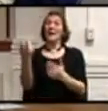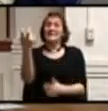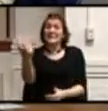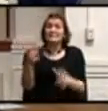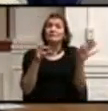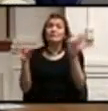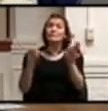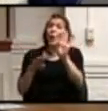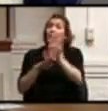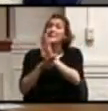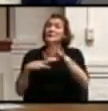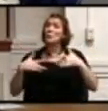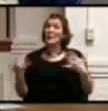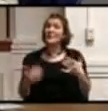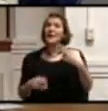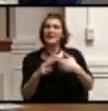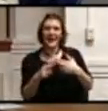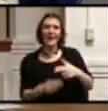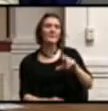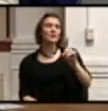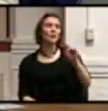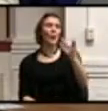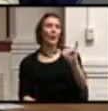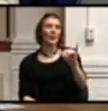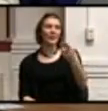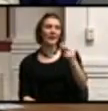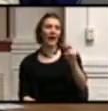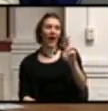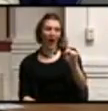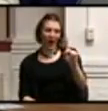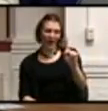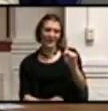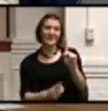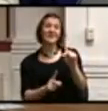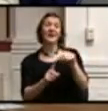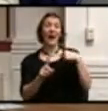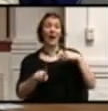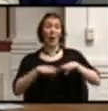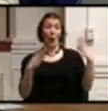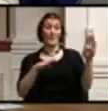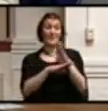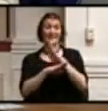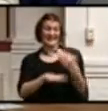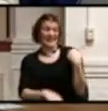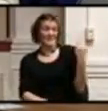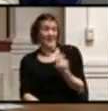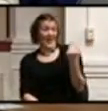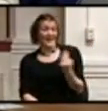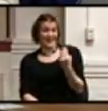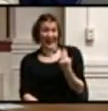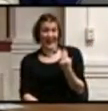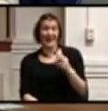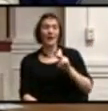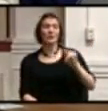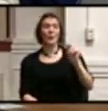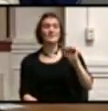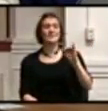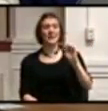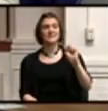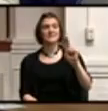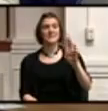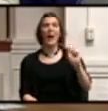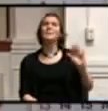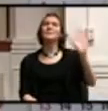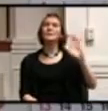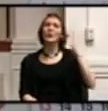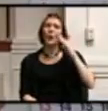just like to tell us about your business and tell us your name. My name's Dorothy Pond, and I opened up last Monday at Northside Subs, a